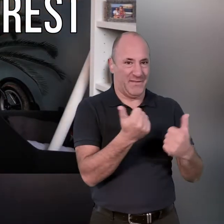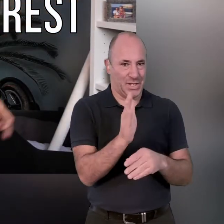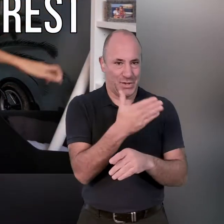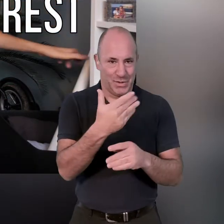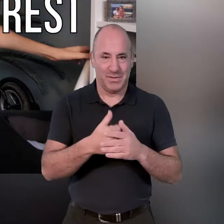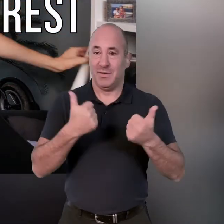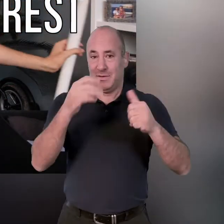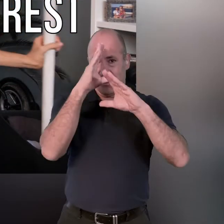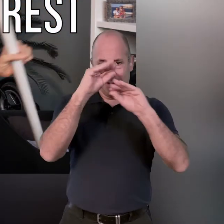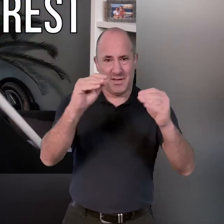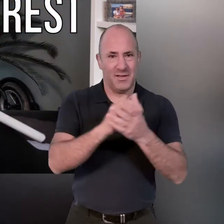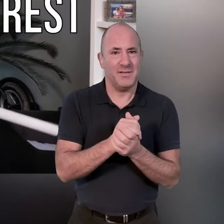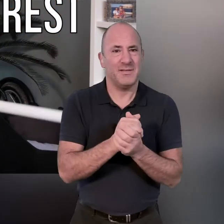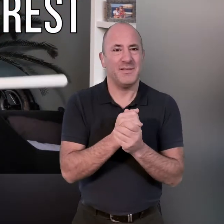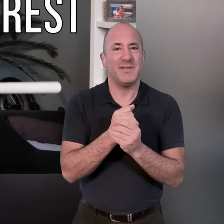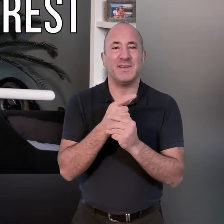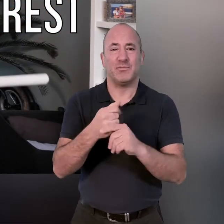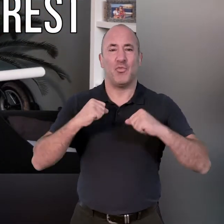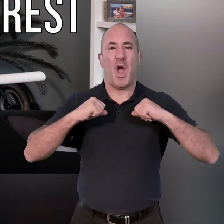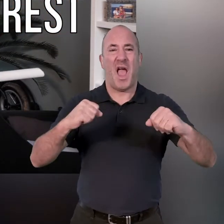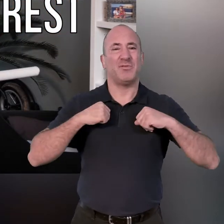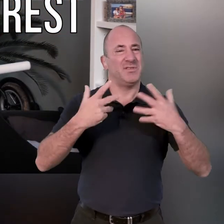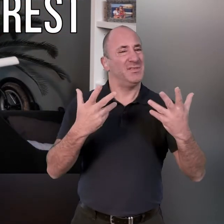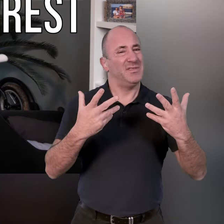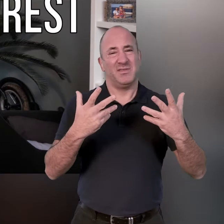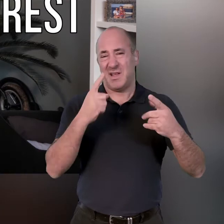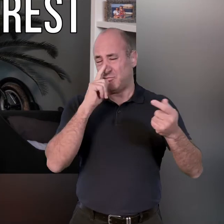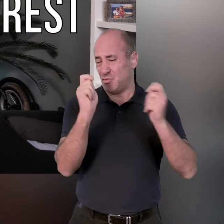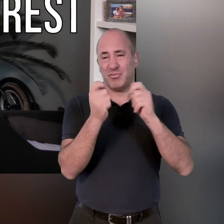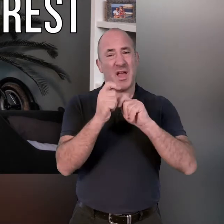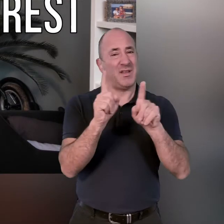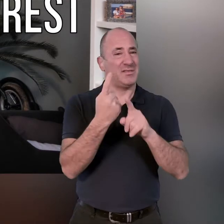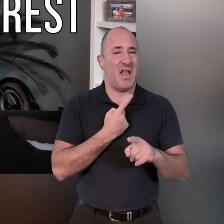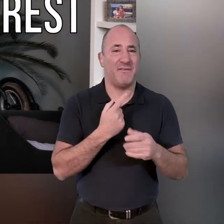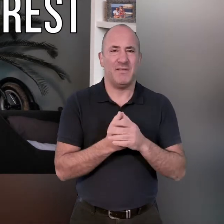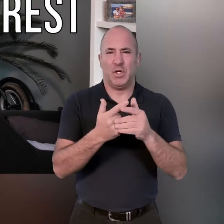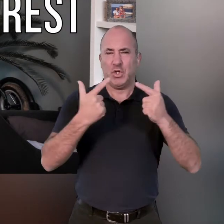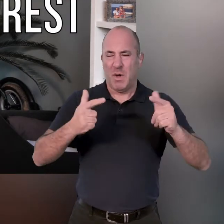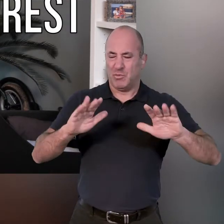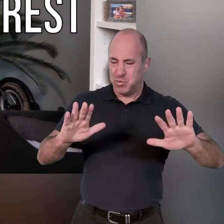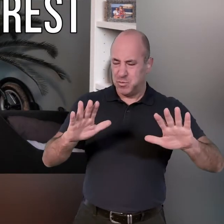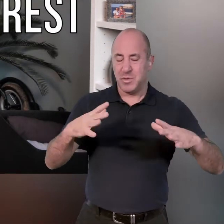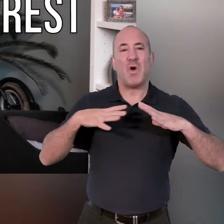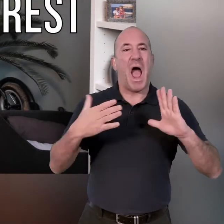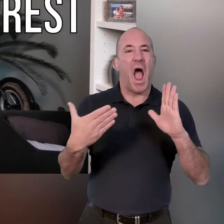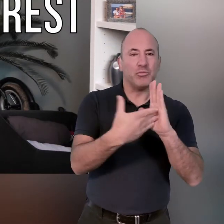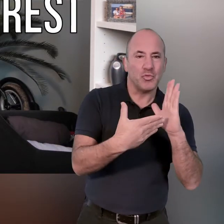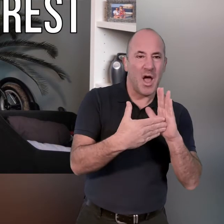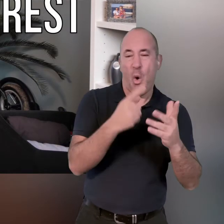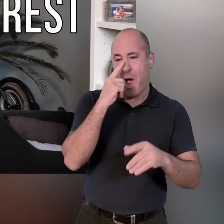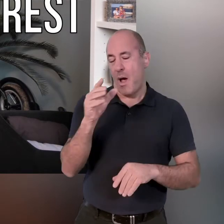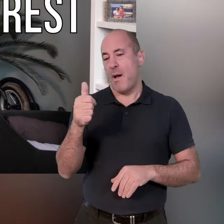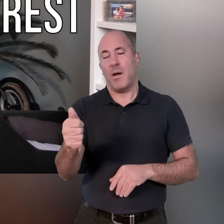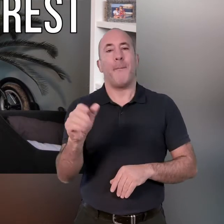point to make out. Feel free with any of these workouts that I do. If it is too much, you can just have extra rest. You can